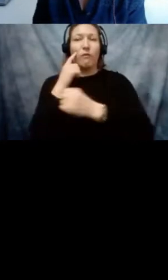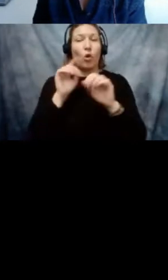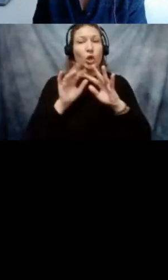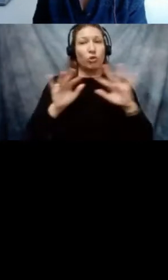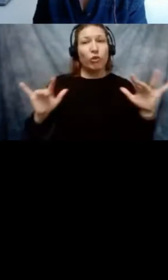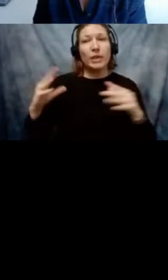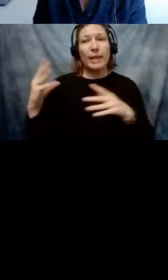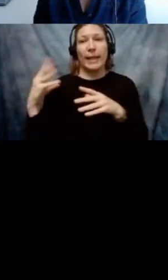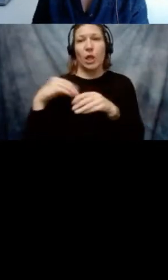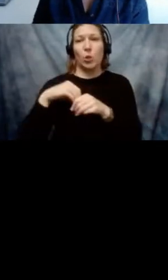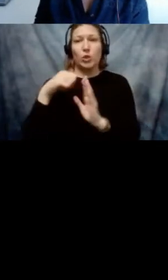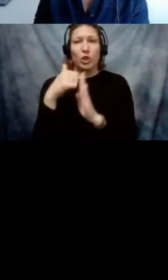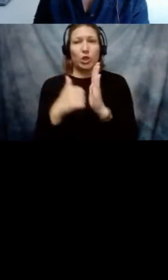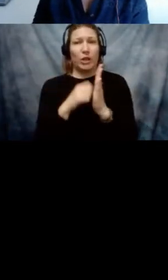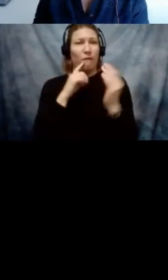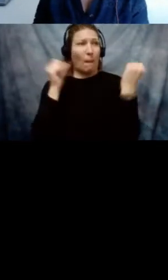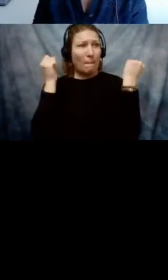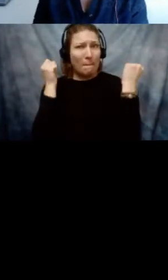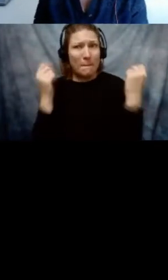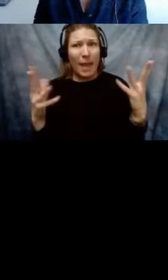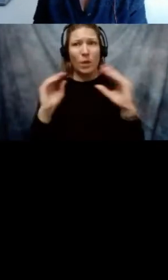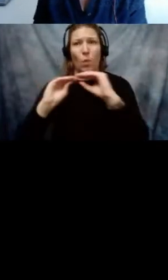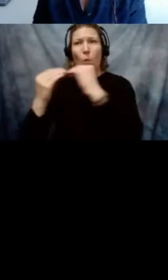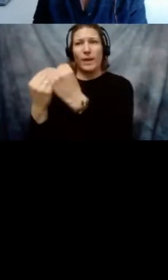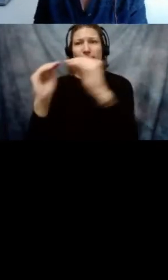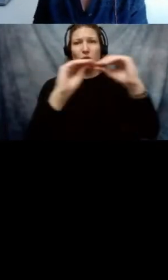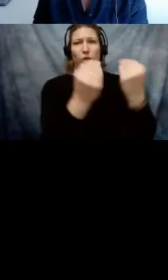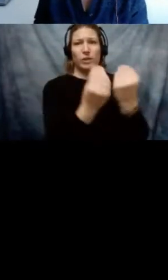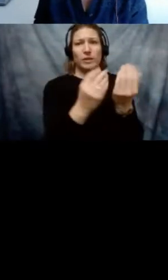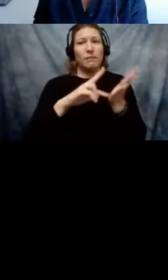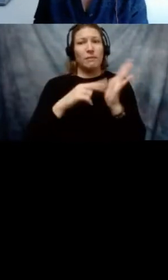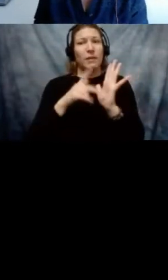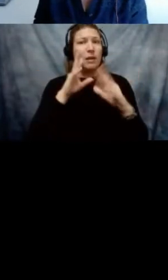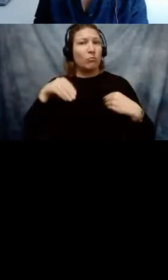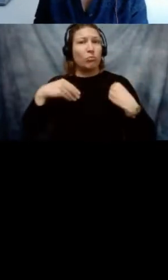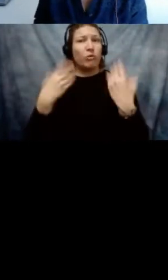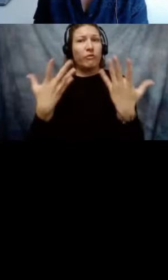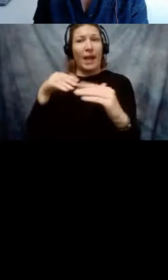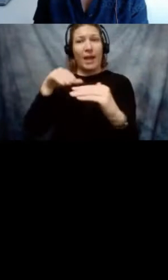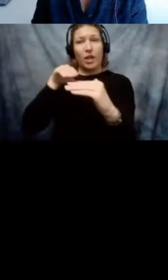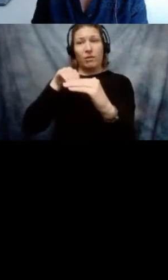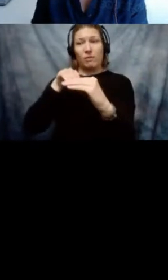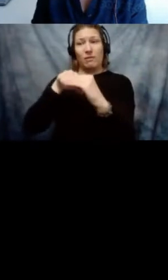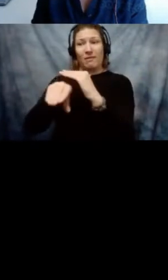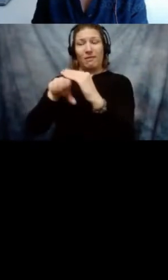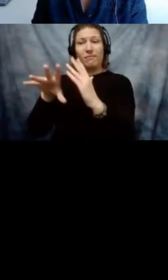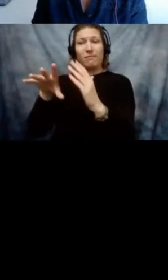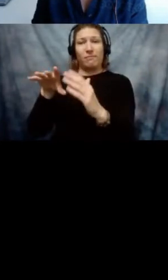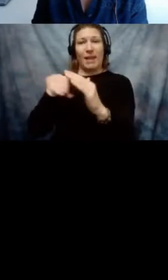that providing learning content which is not accessible to all learners is no longer an option.